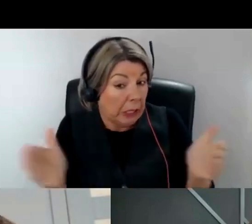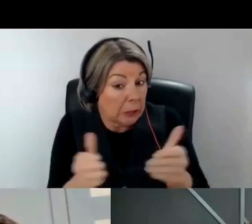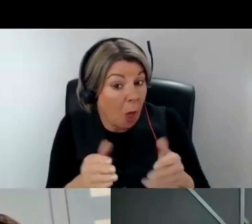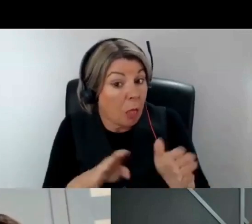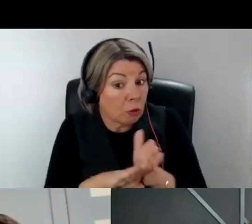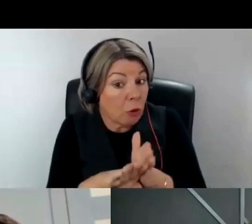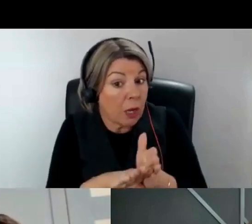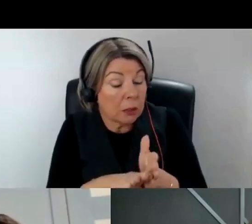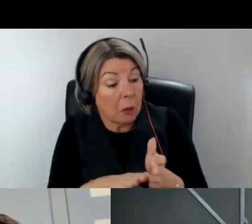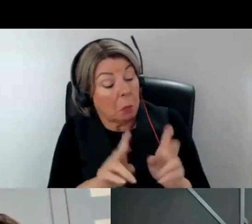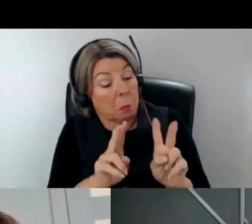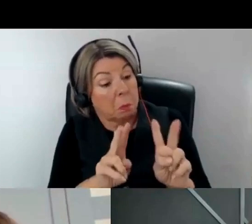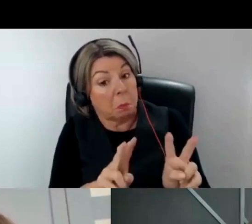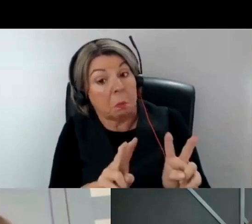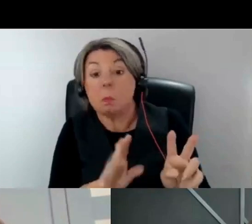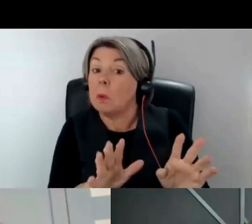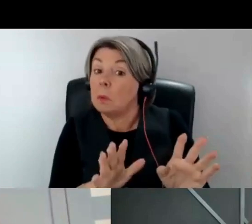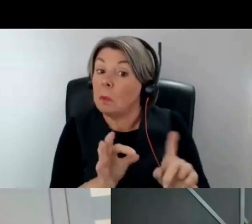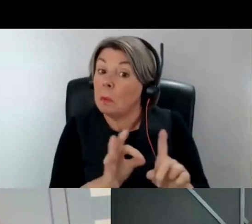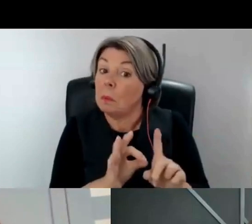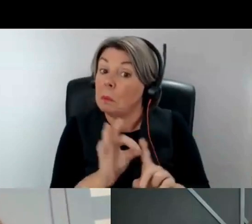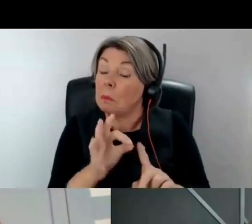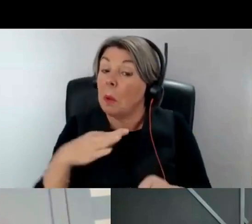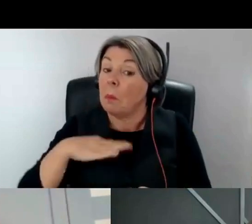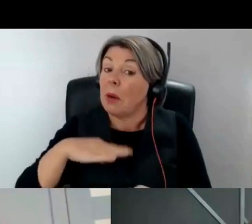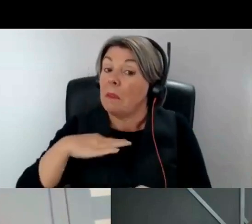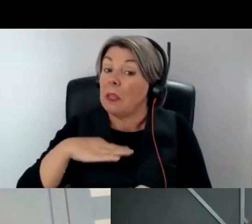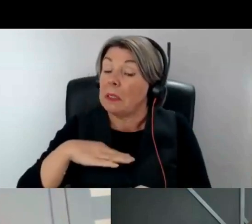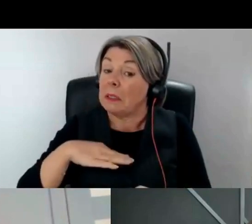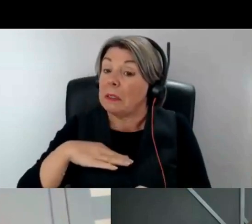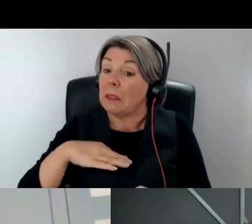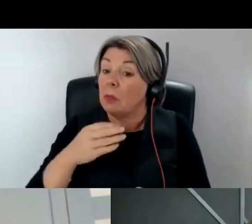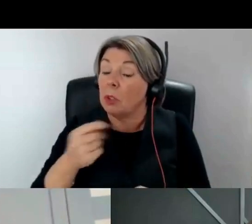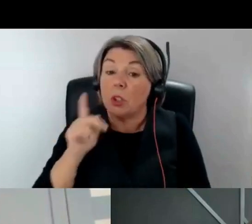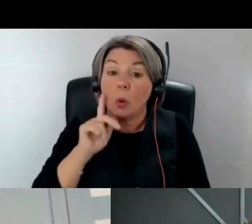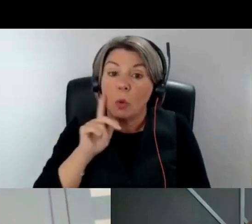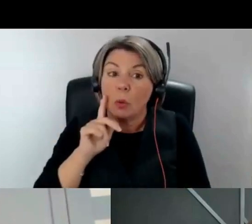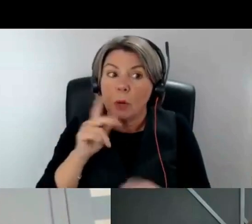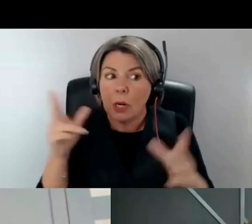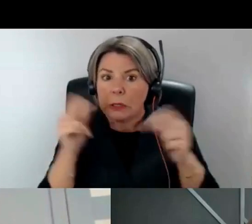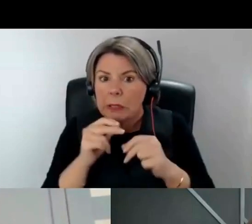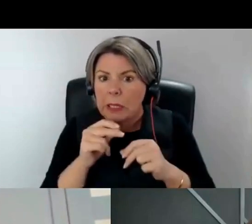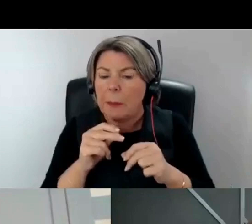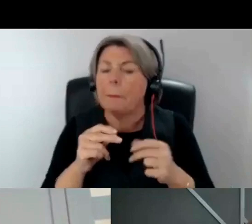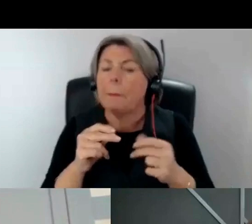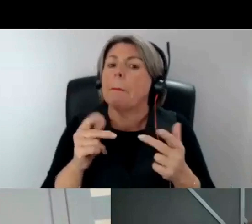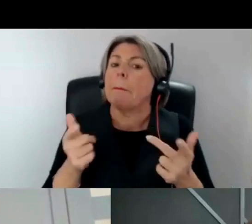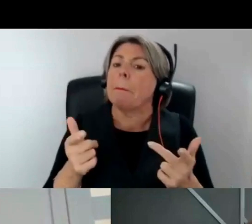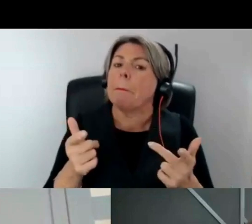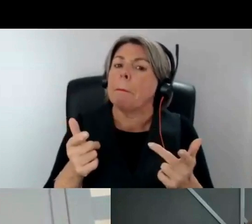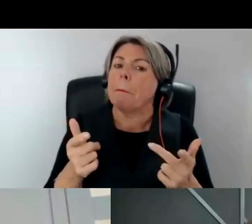like it has some smallish benefits on cognition, particularly in women, particularly in sleep deprivation.